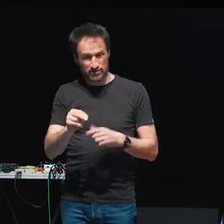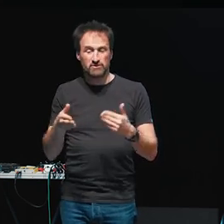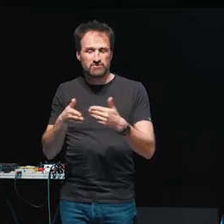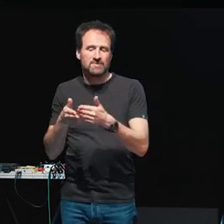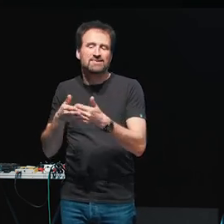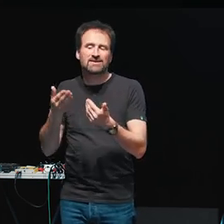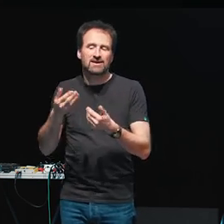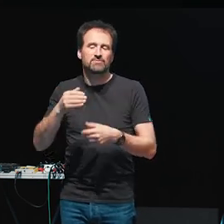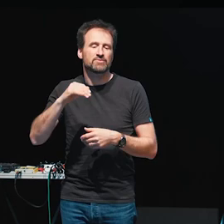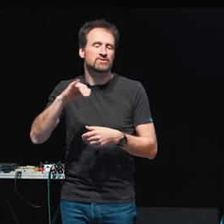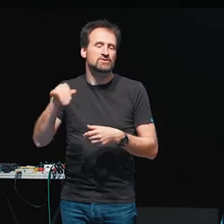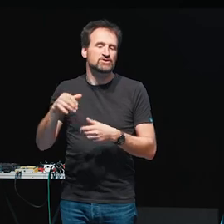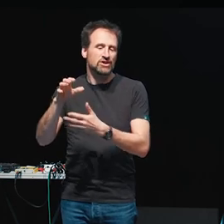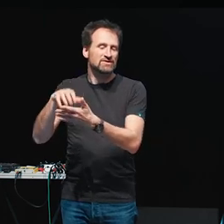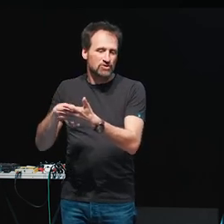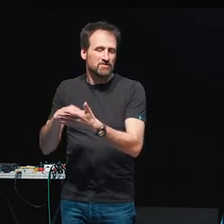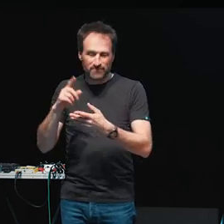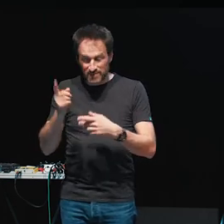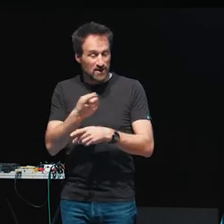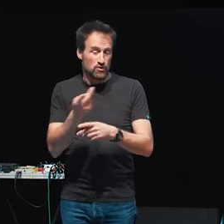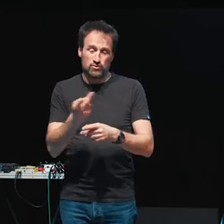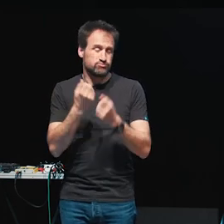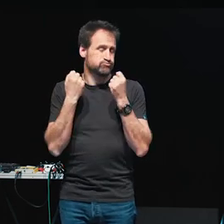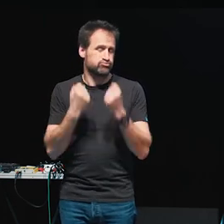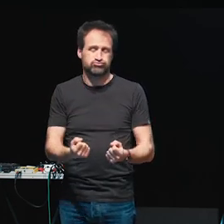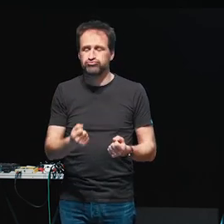actually revolutionized the way we do backend programming now.